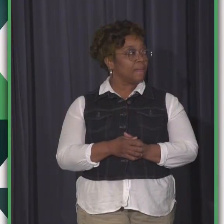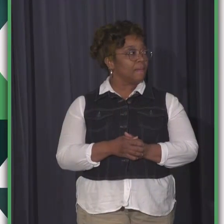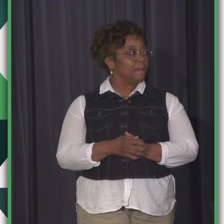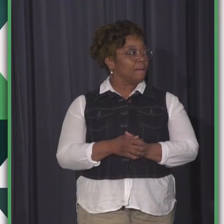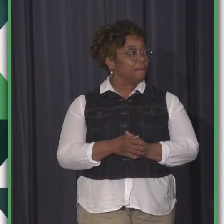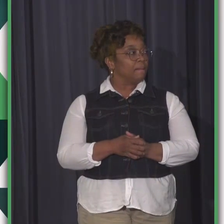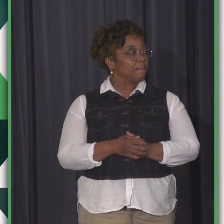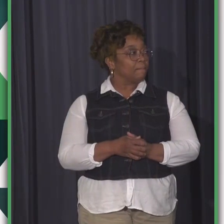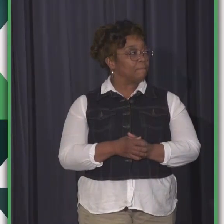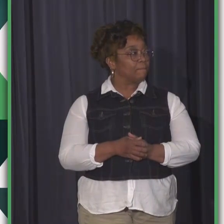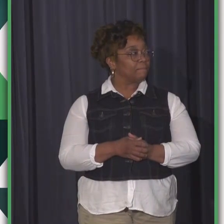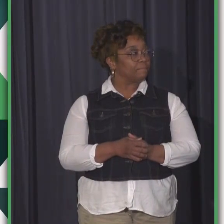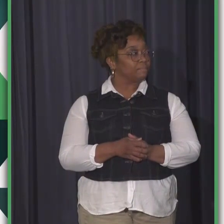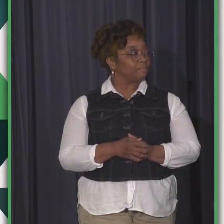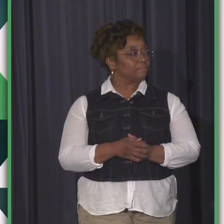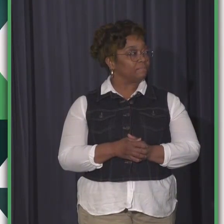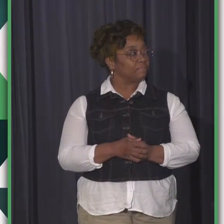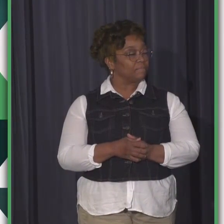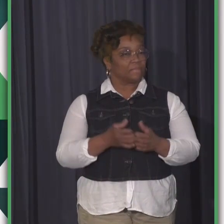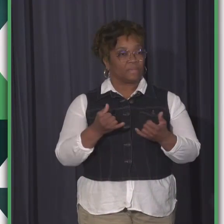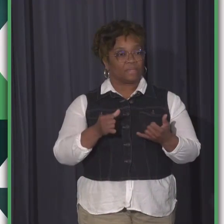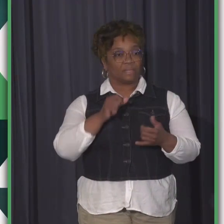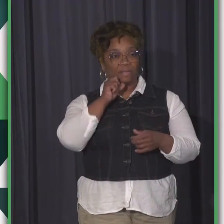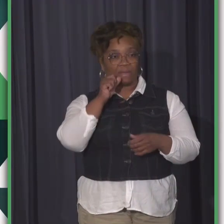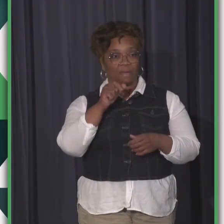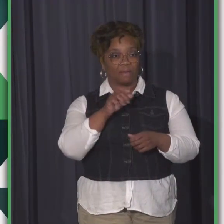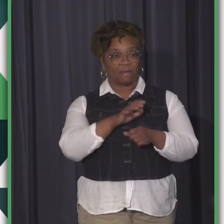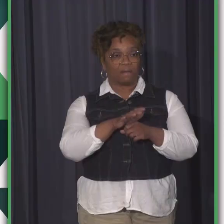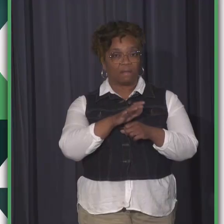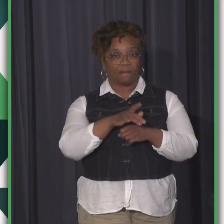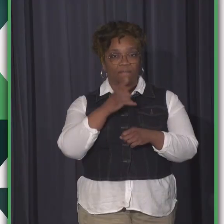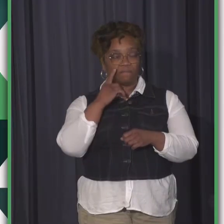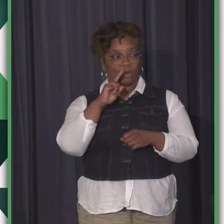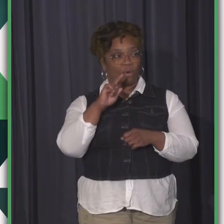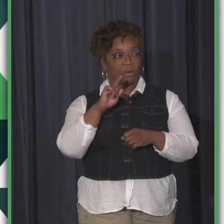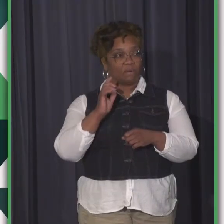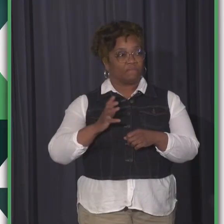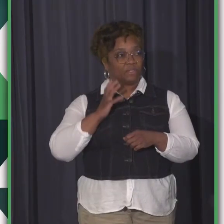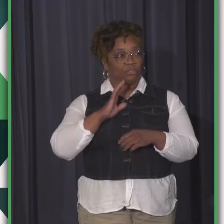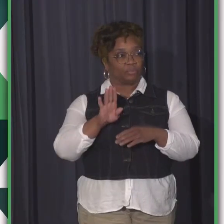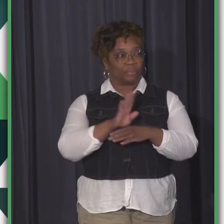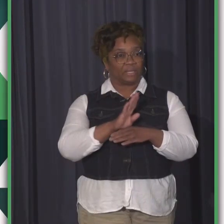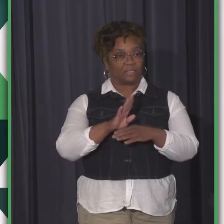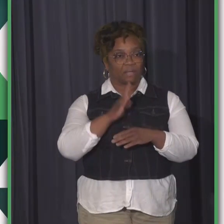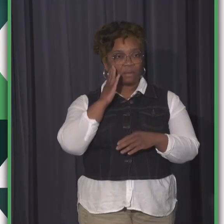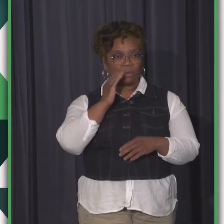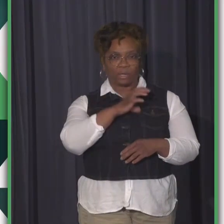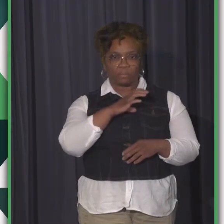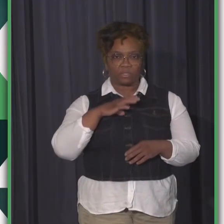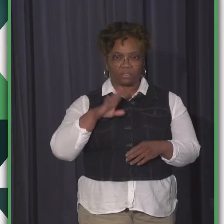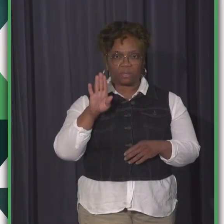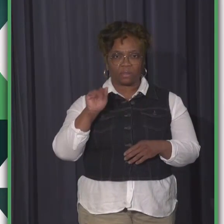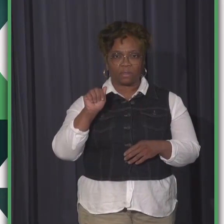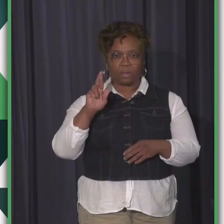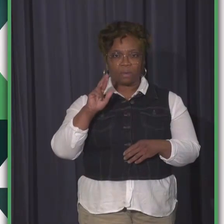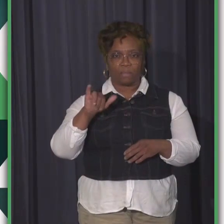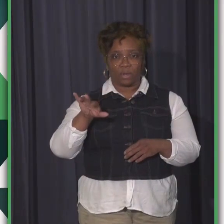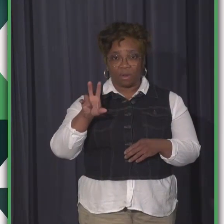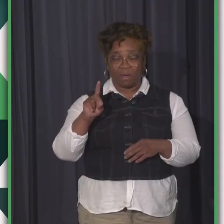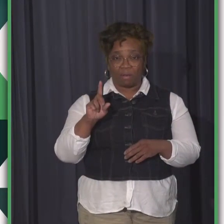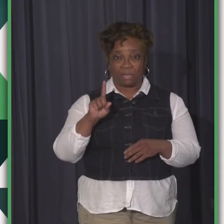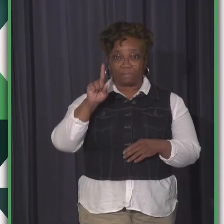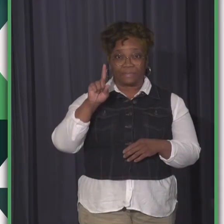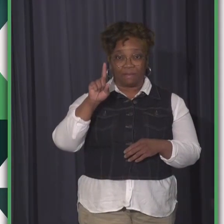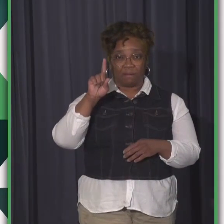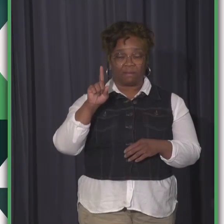have, we don't have a quorum in here yet. If we can, I know Commissioner Bernard was upstairs, if we can contact her